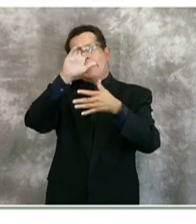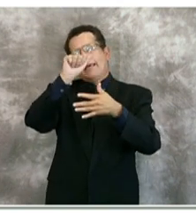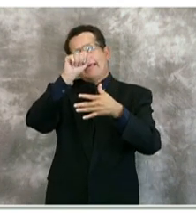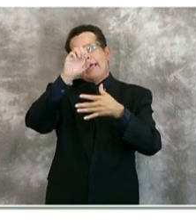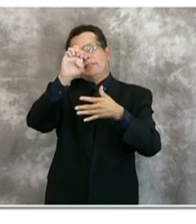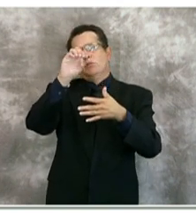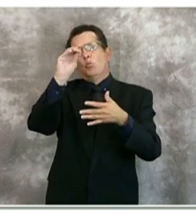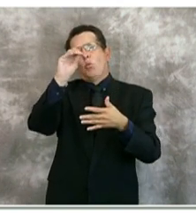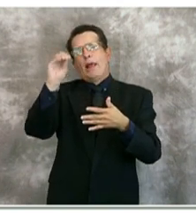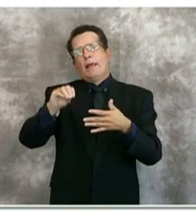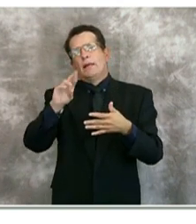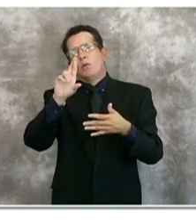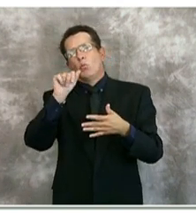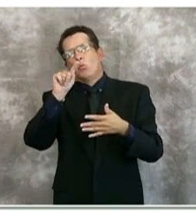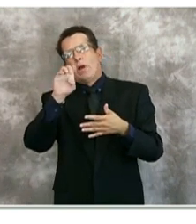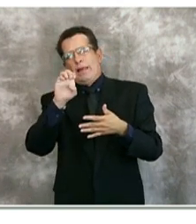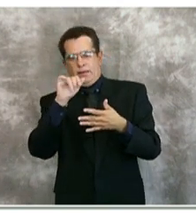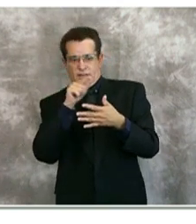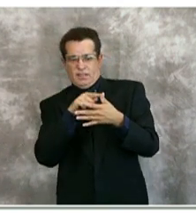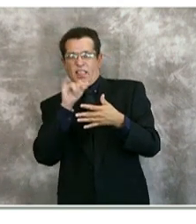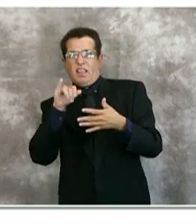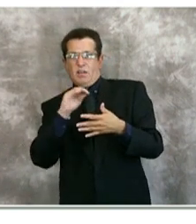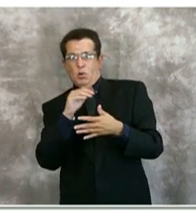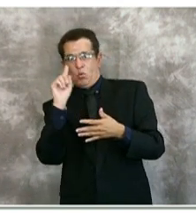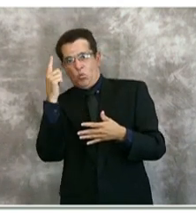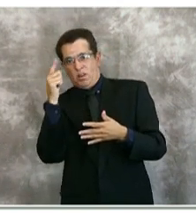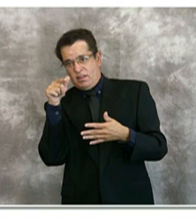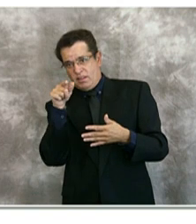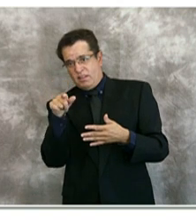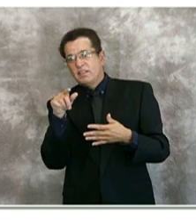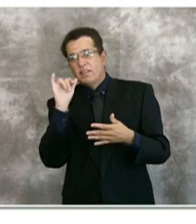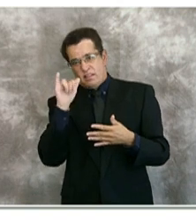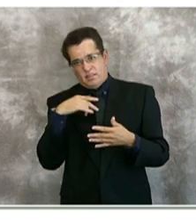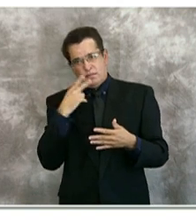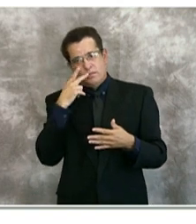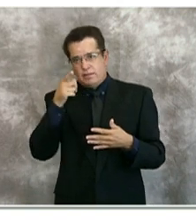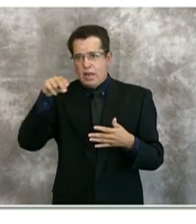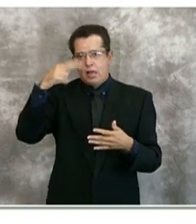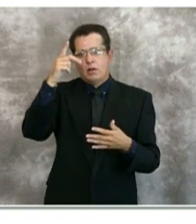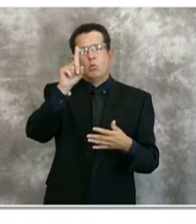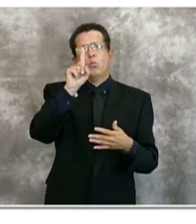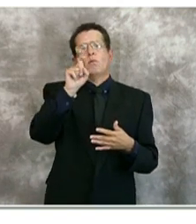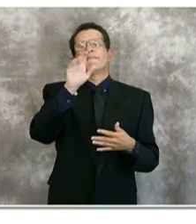rate, we are now reporting again